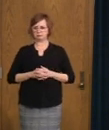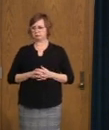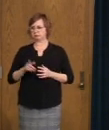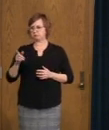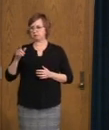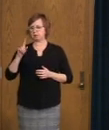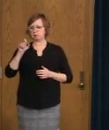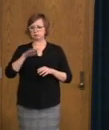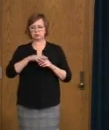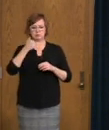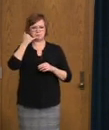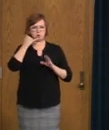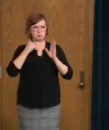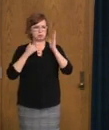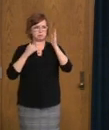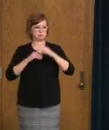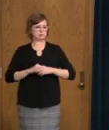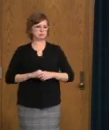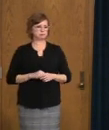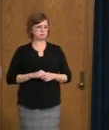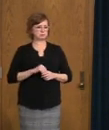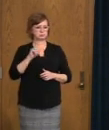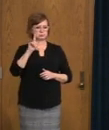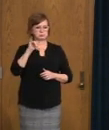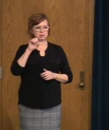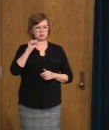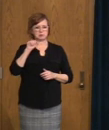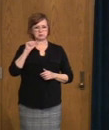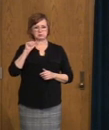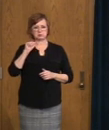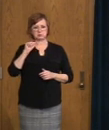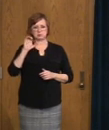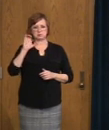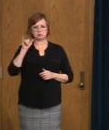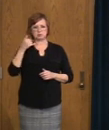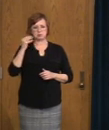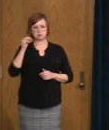We'll go to a question on the phone, please. We have Lisa Schick with CJME.